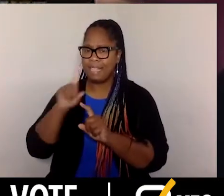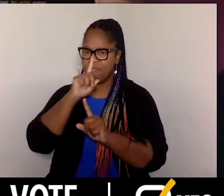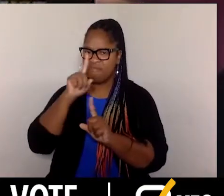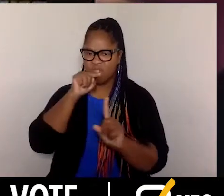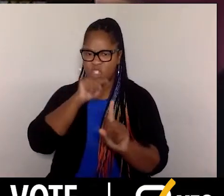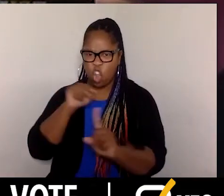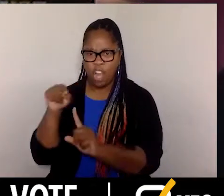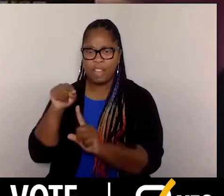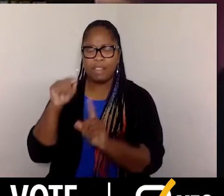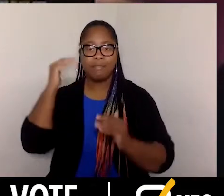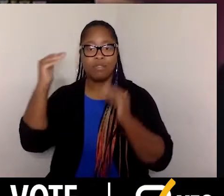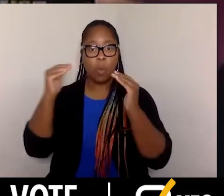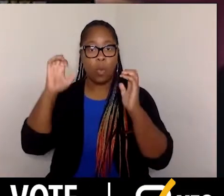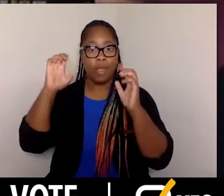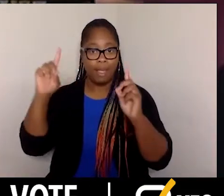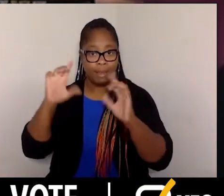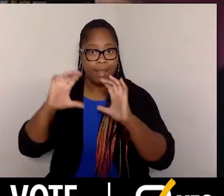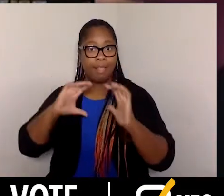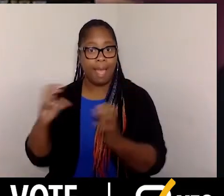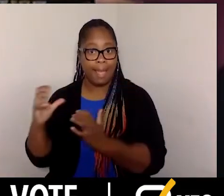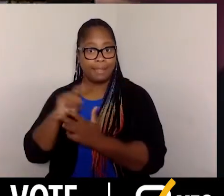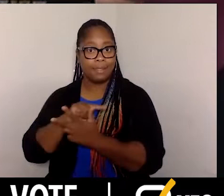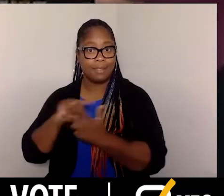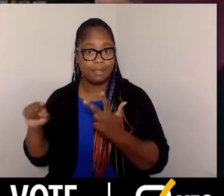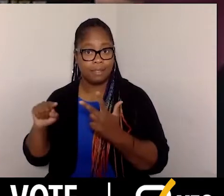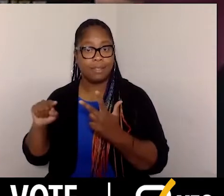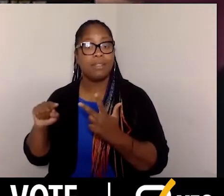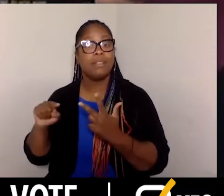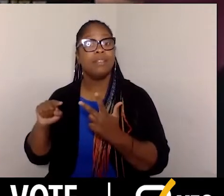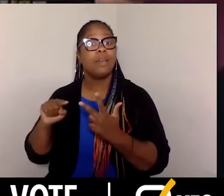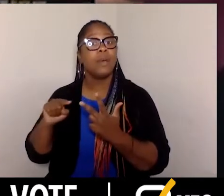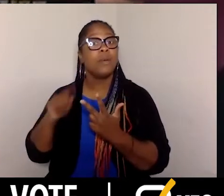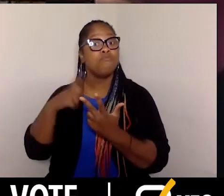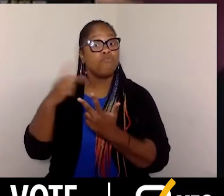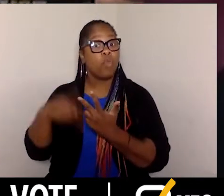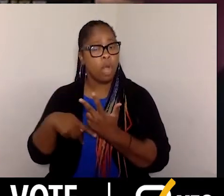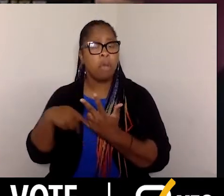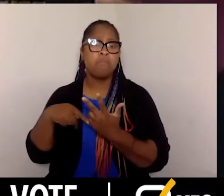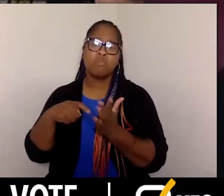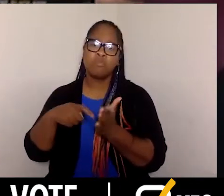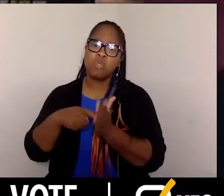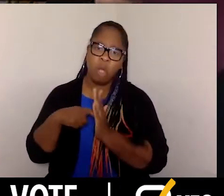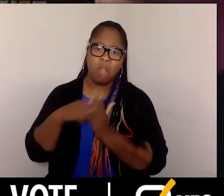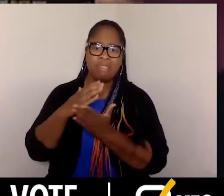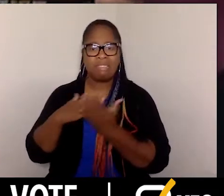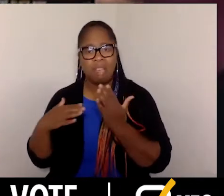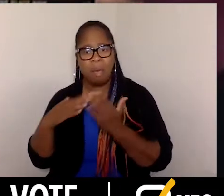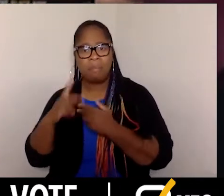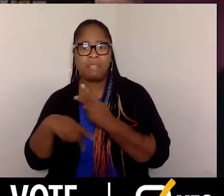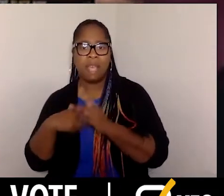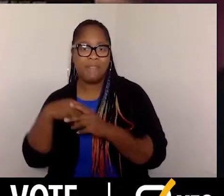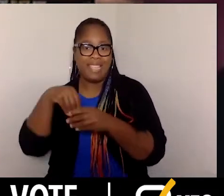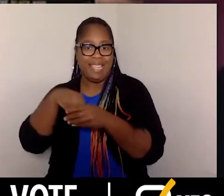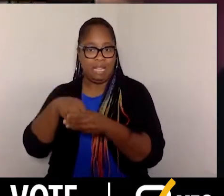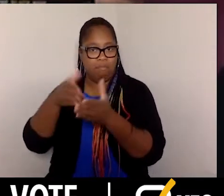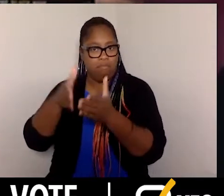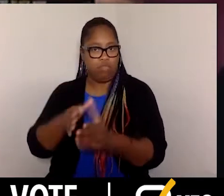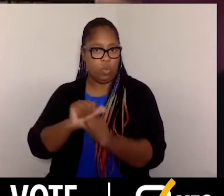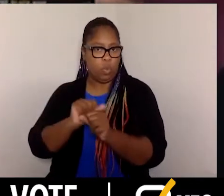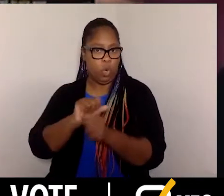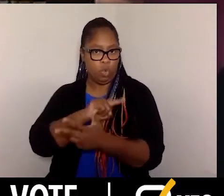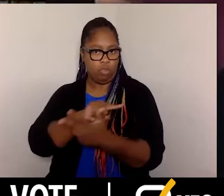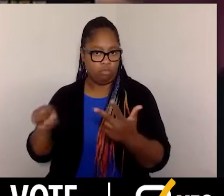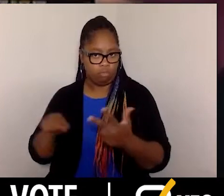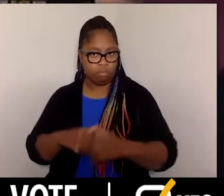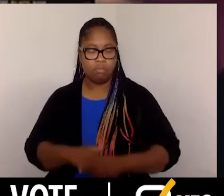education classes, all programs that require some level of in-person work. We are gratified